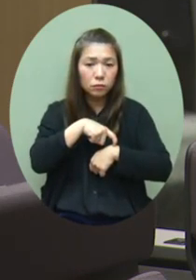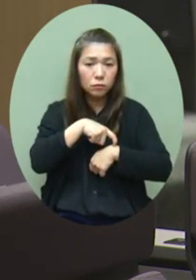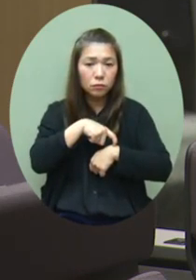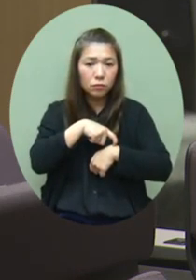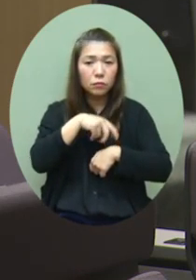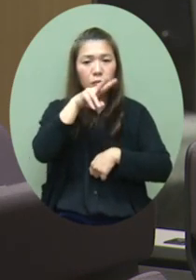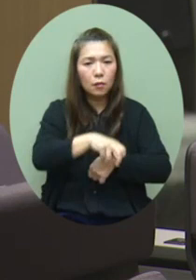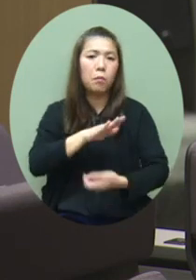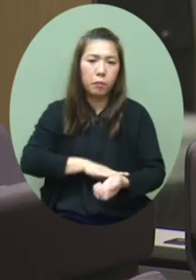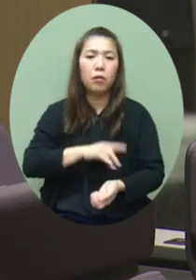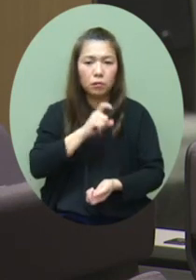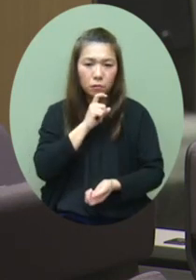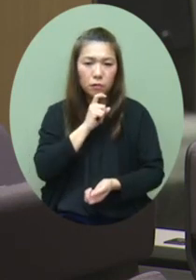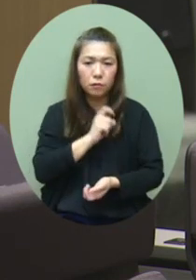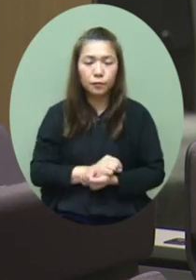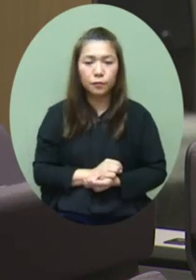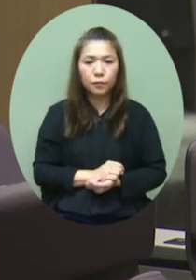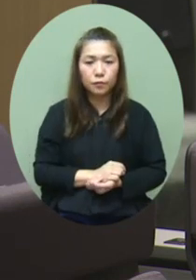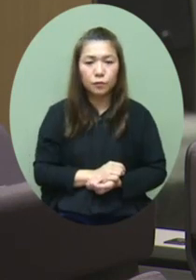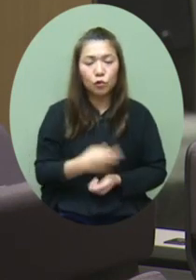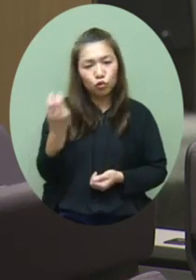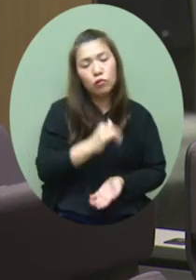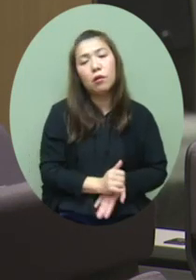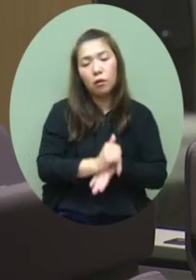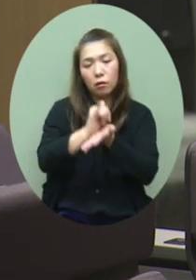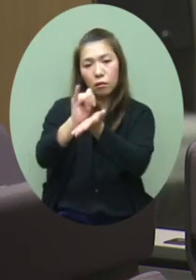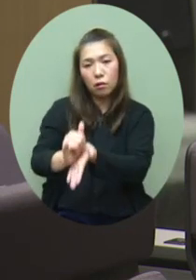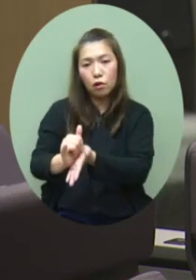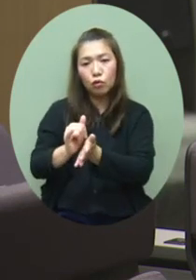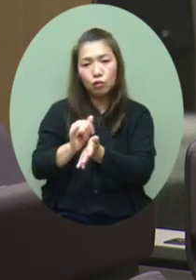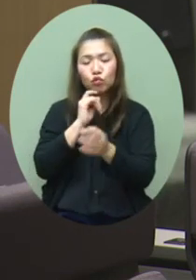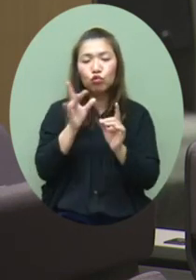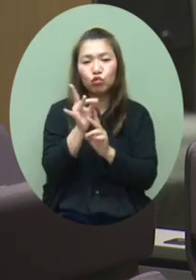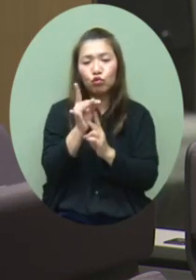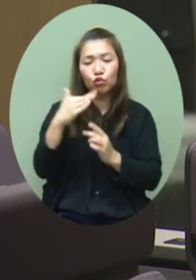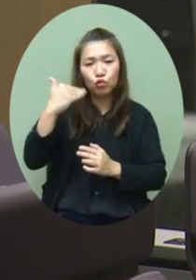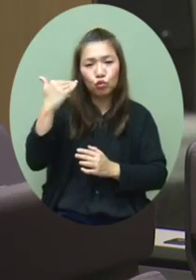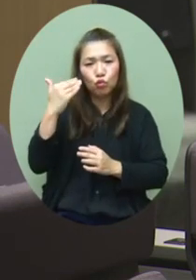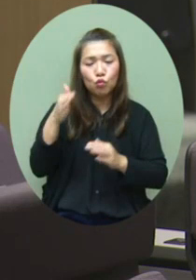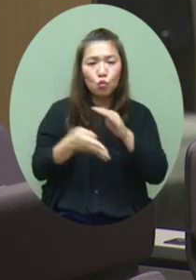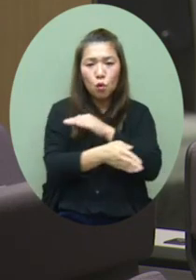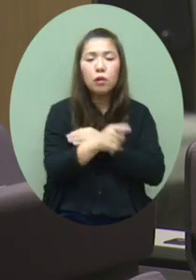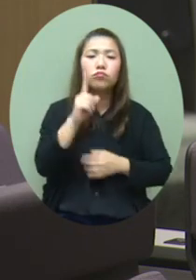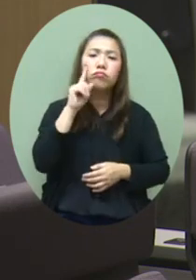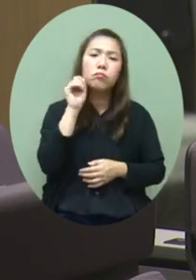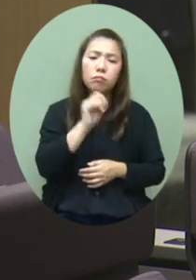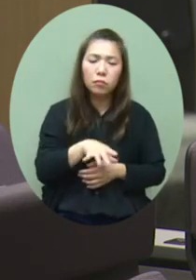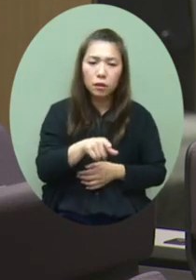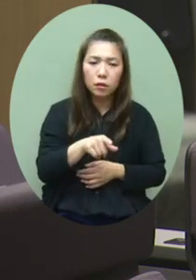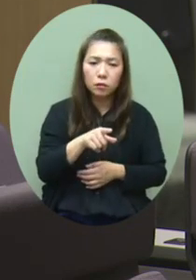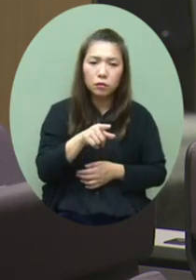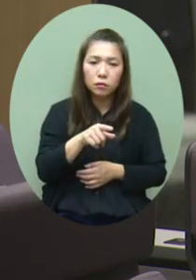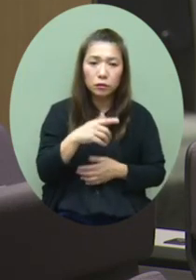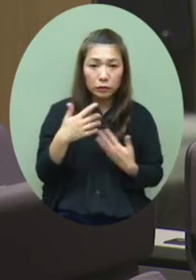they were sent to Pennys Bay as a resultso we would like to know whether it's a fair